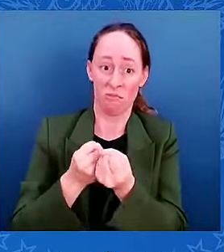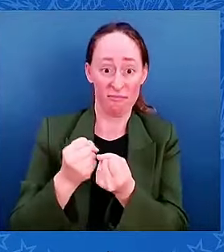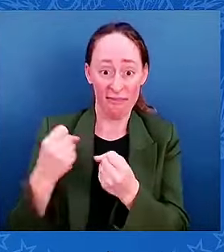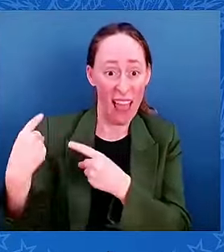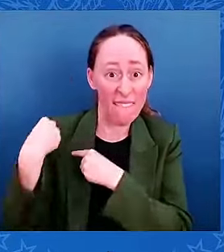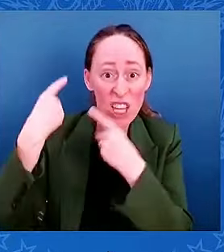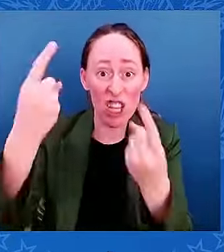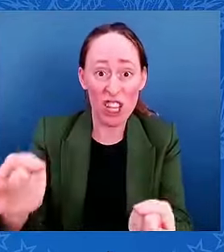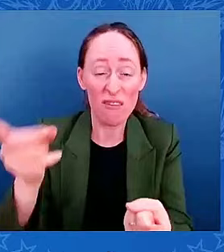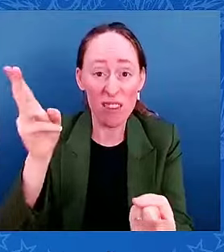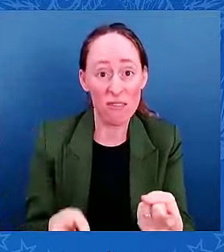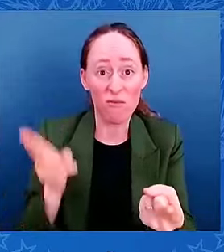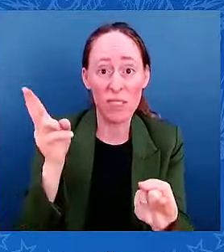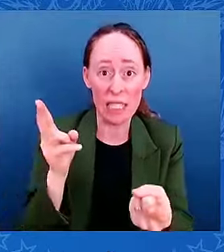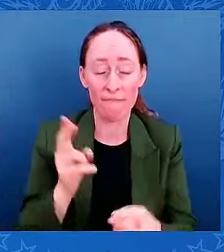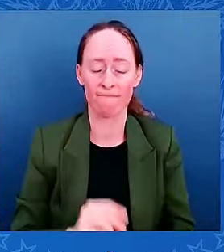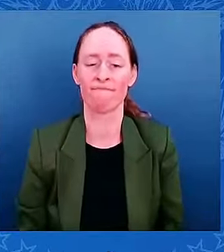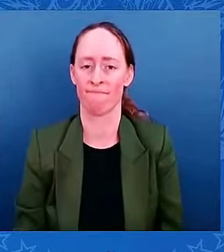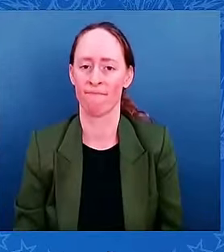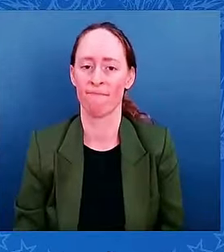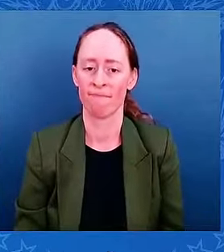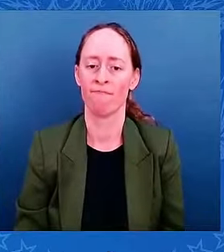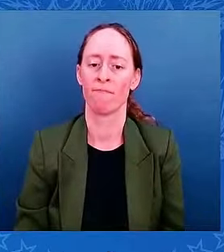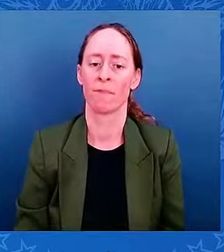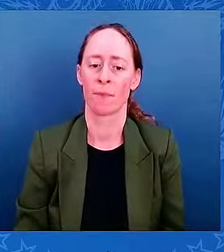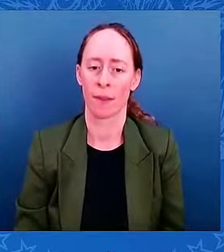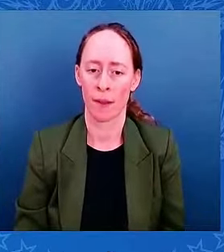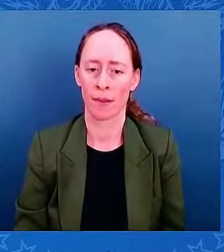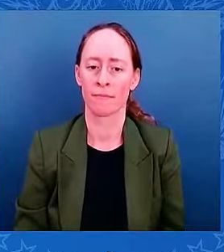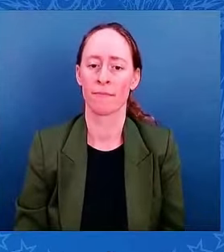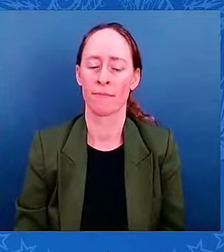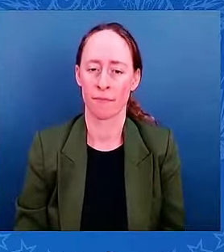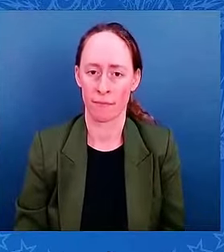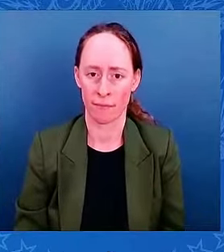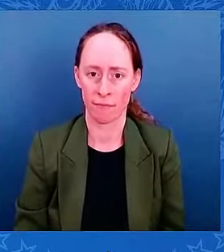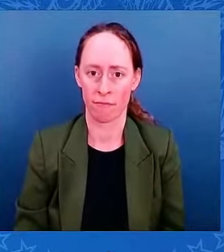That's why we're growing. It is.